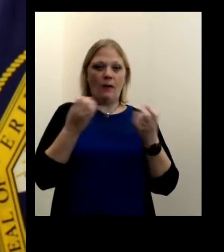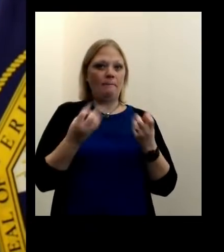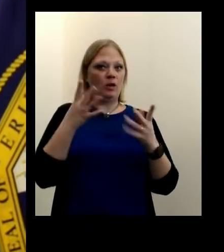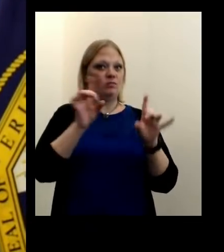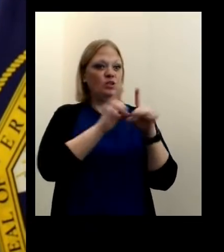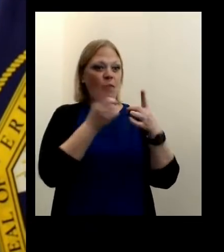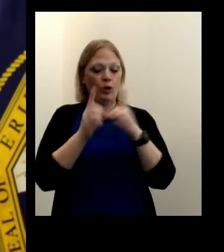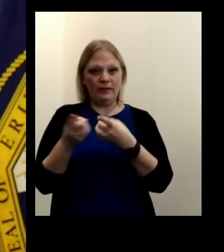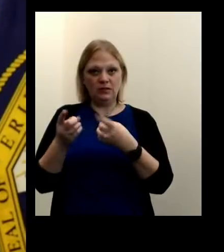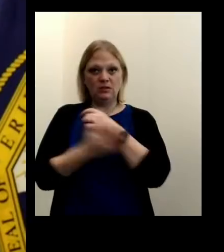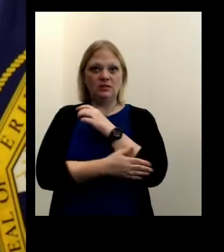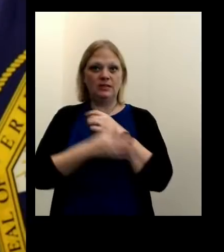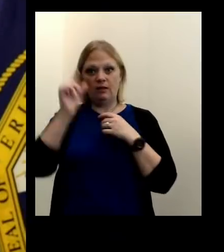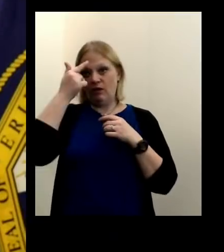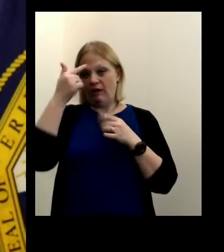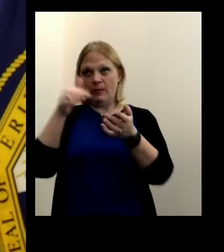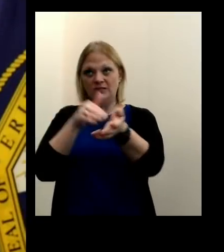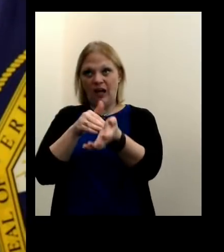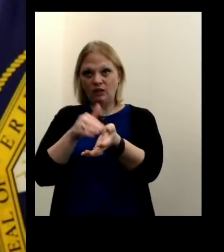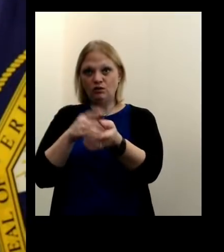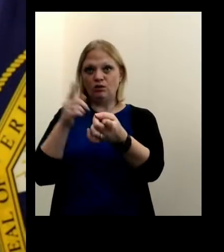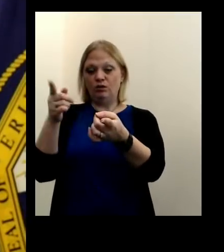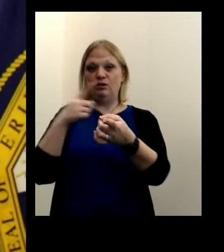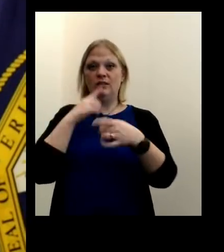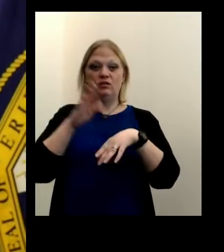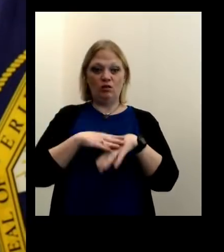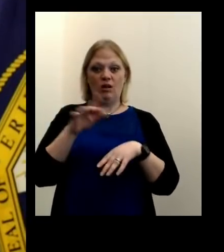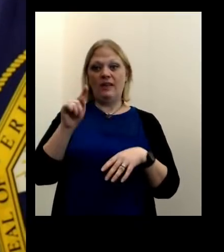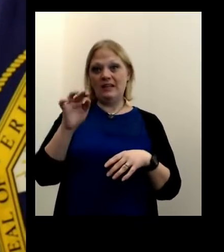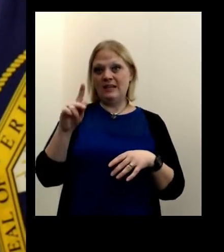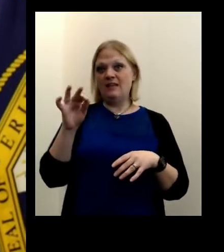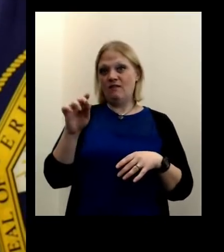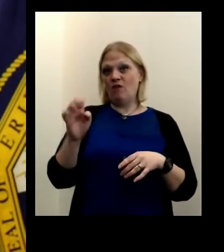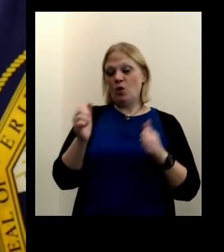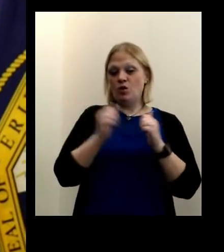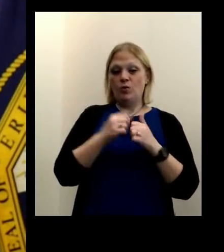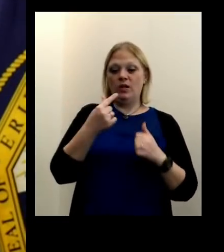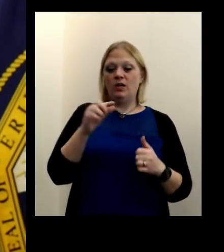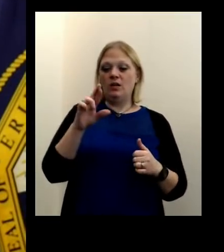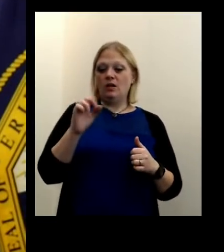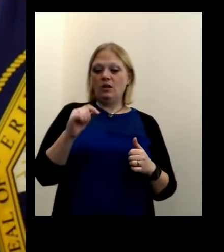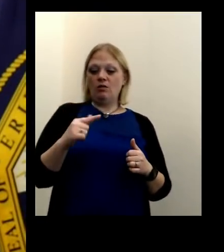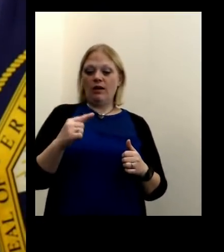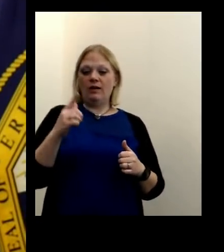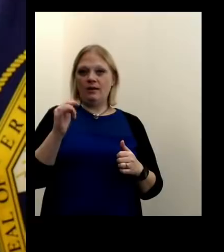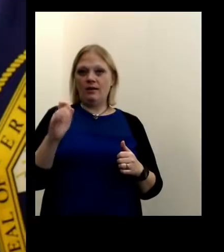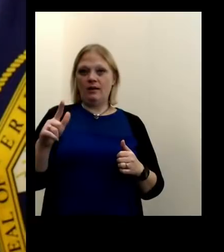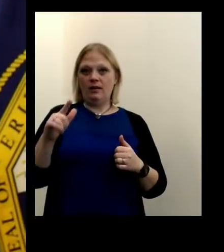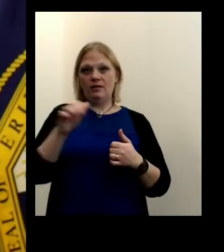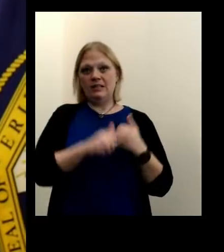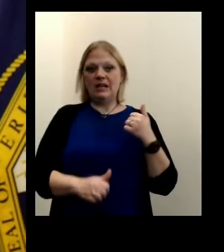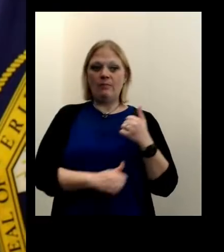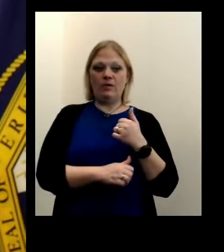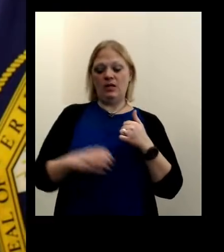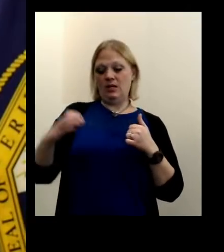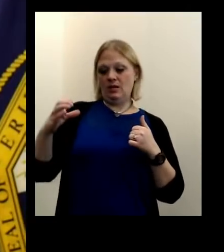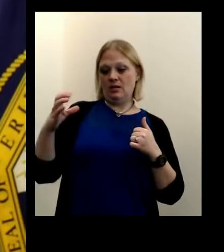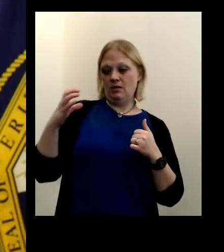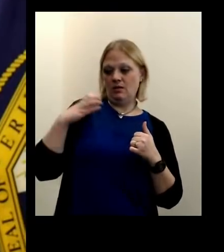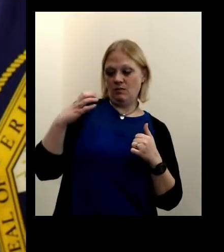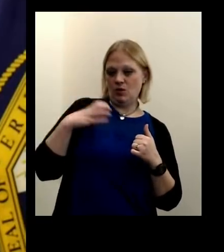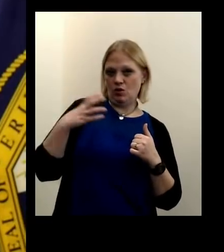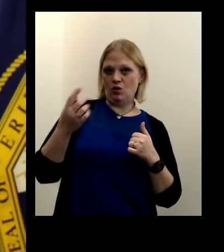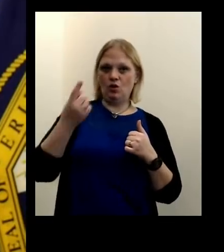county government. Dr. Burstein, of course, is on this task force, along with Greg Gill, the Deputy Commissioner for Emergency Medical Services from the